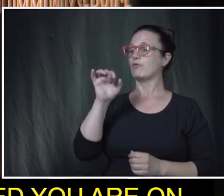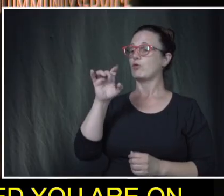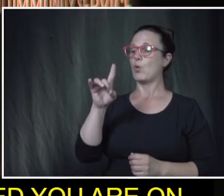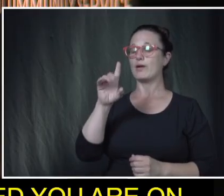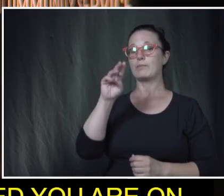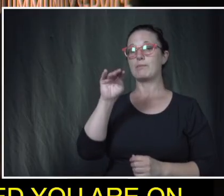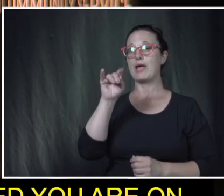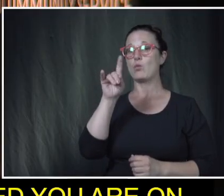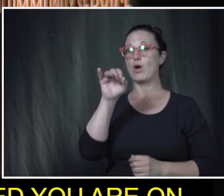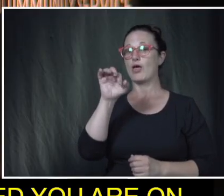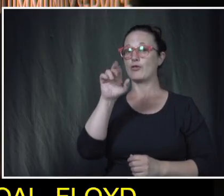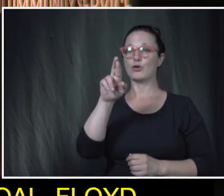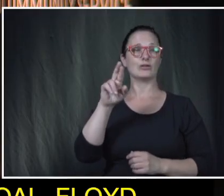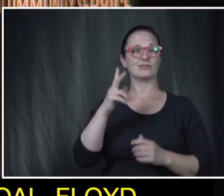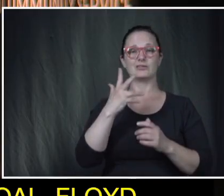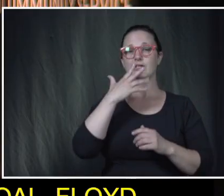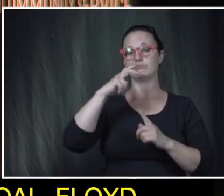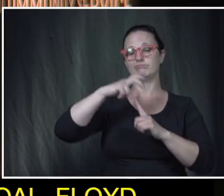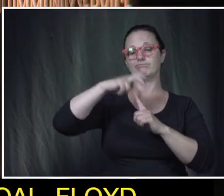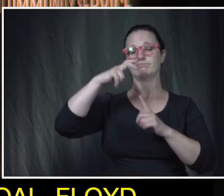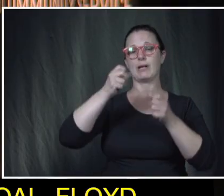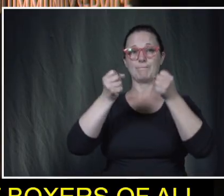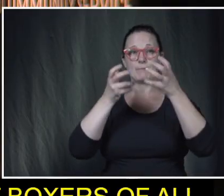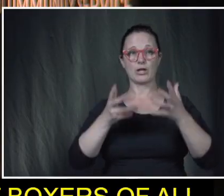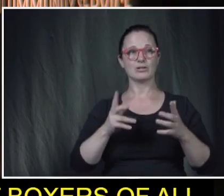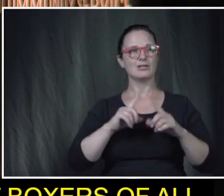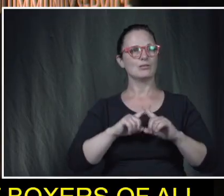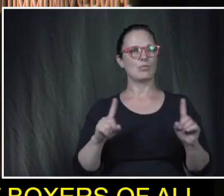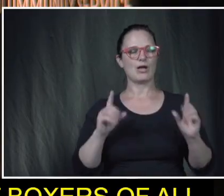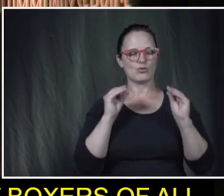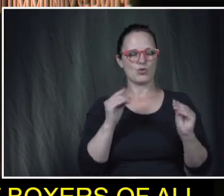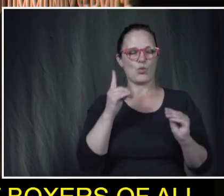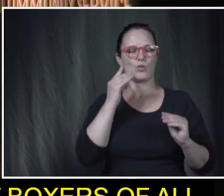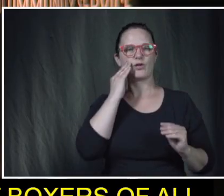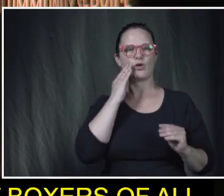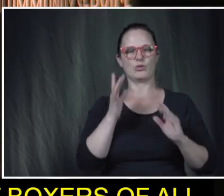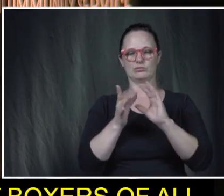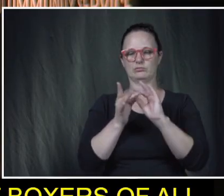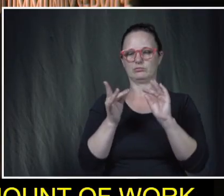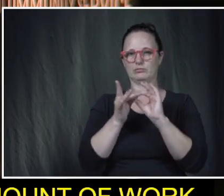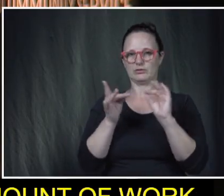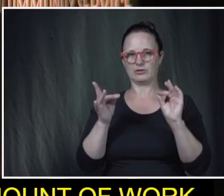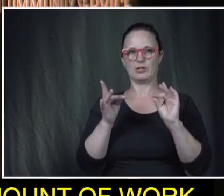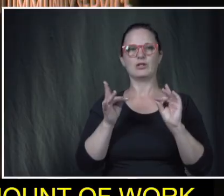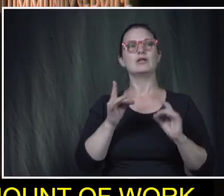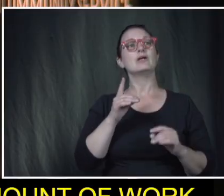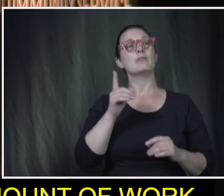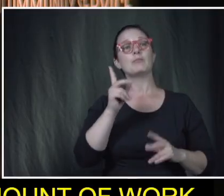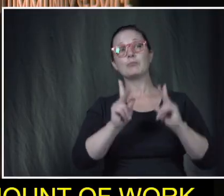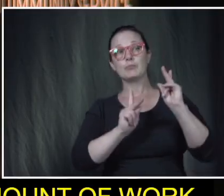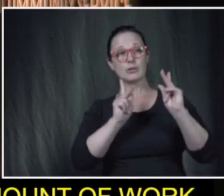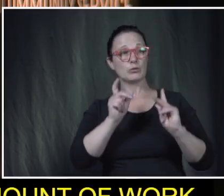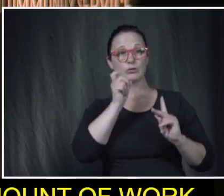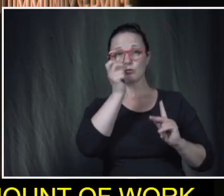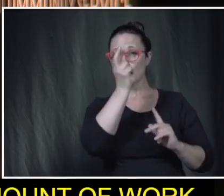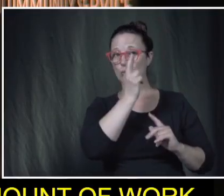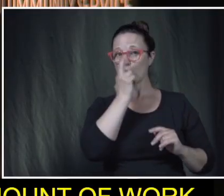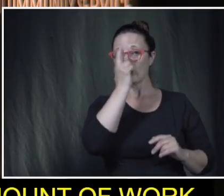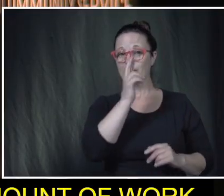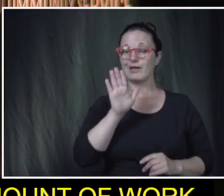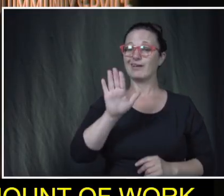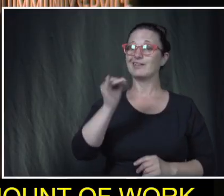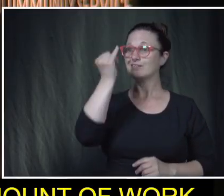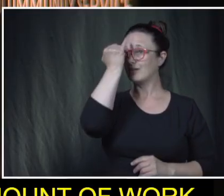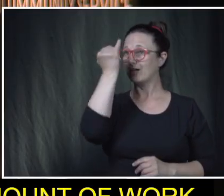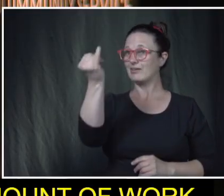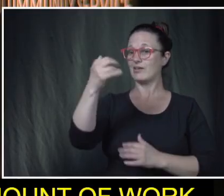best boxers of all time, but nobody knows the amount of work he put in. People don't realize his idea of